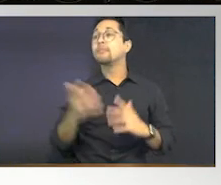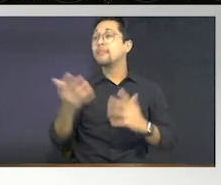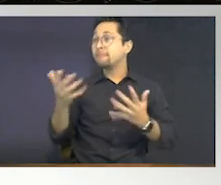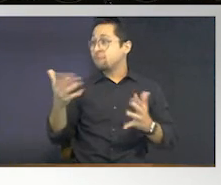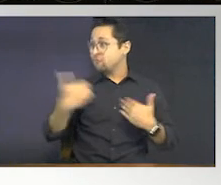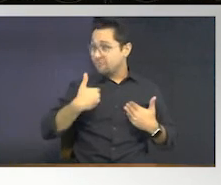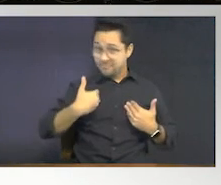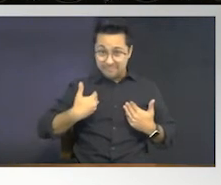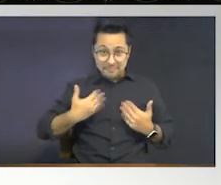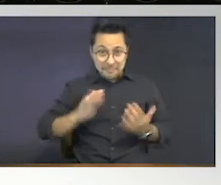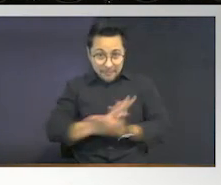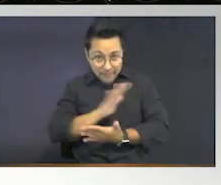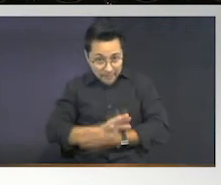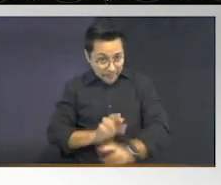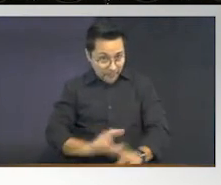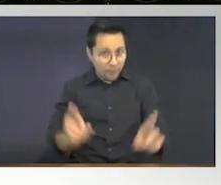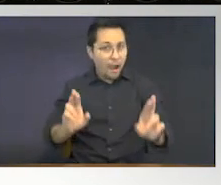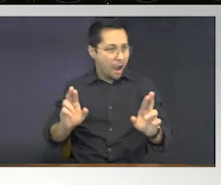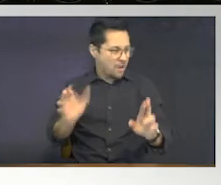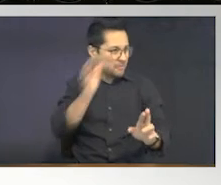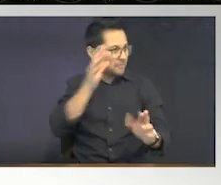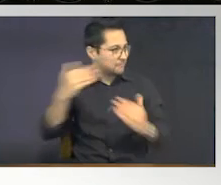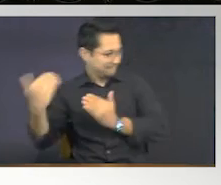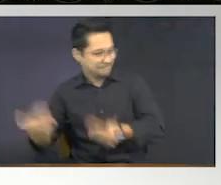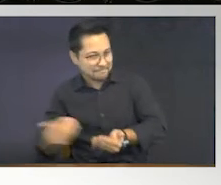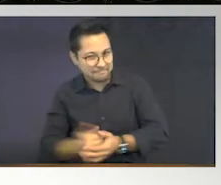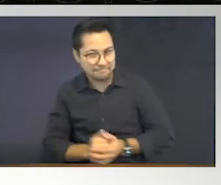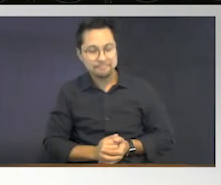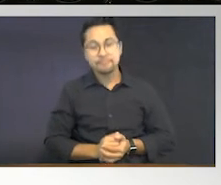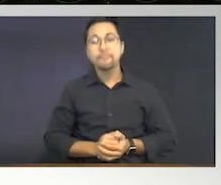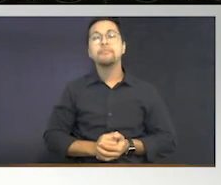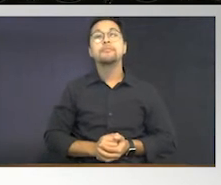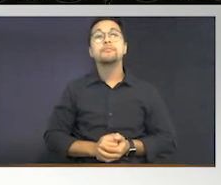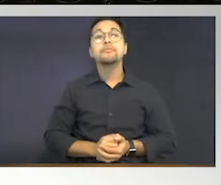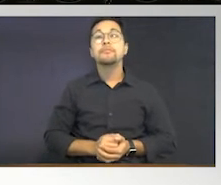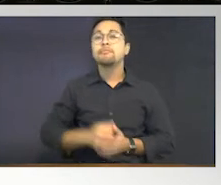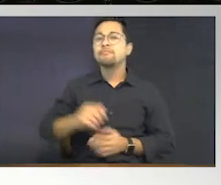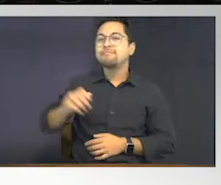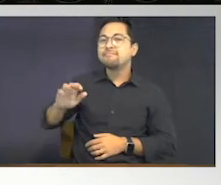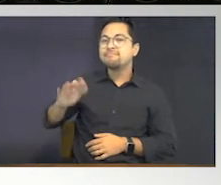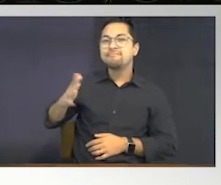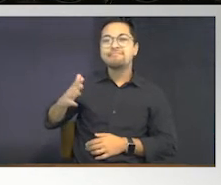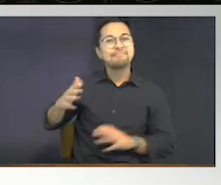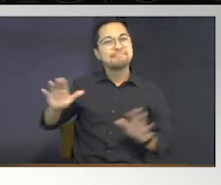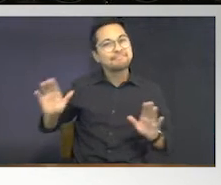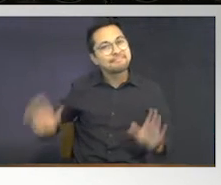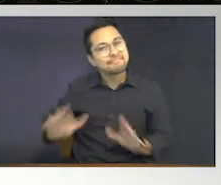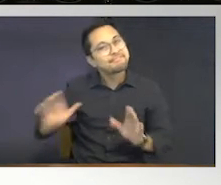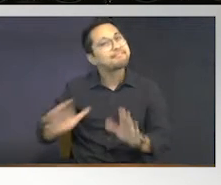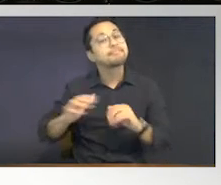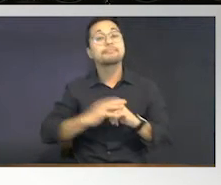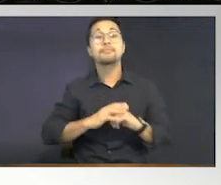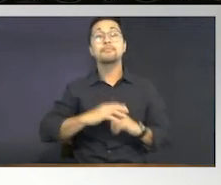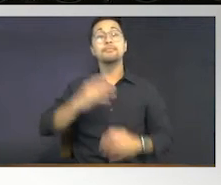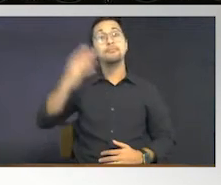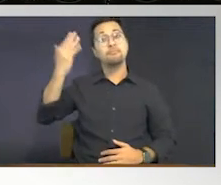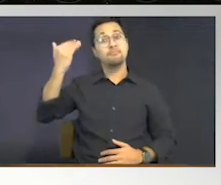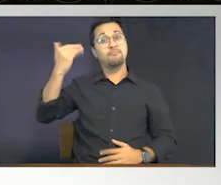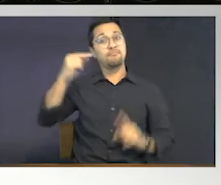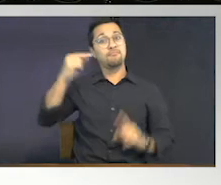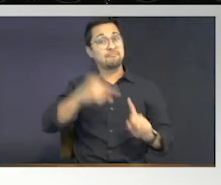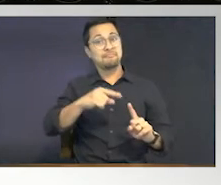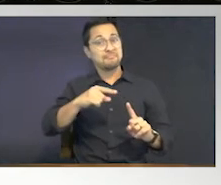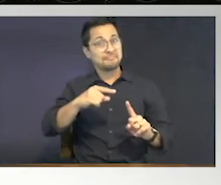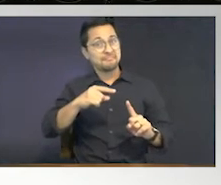piece of paper, we'll move forward. Do a little activity, and the reason for this activity,